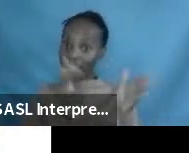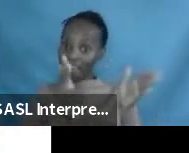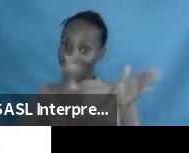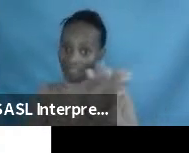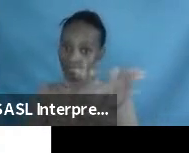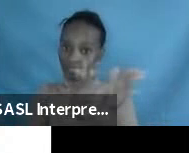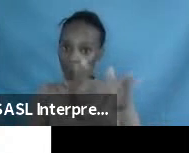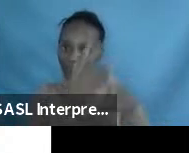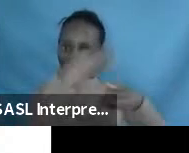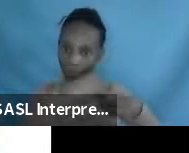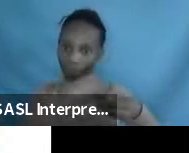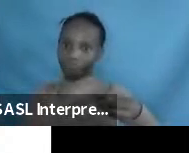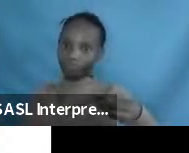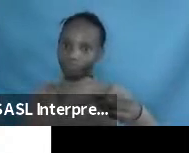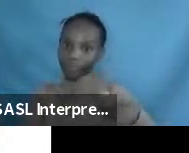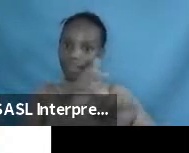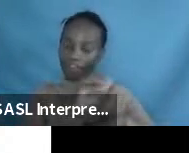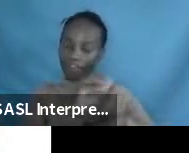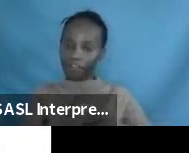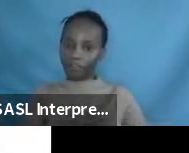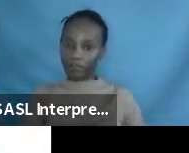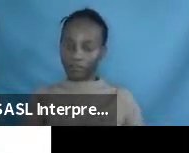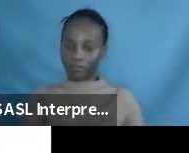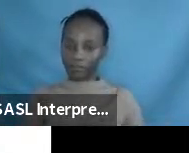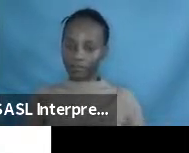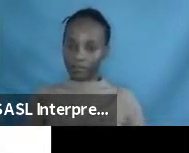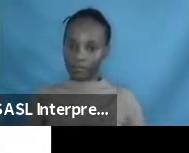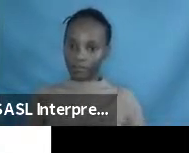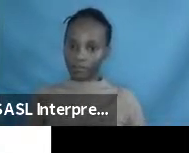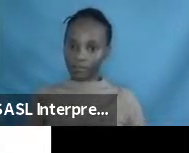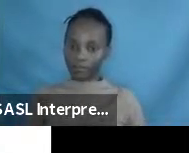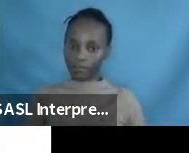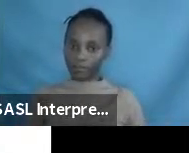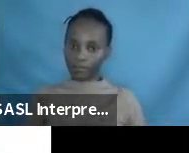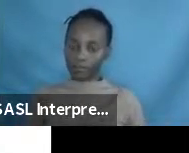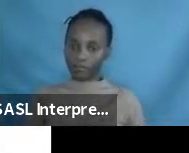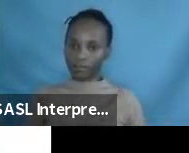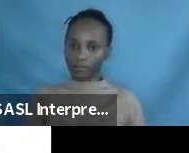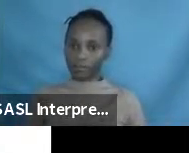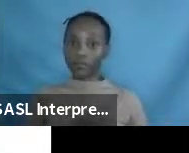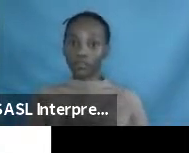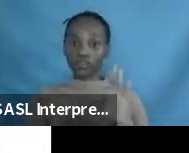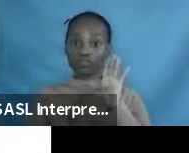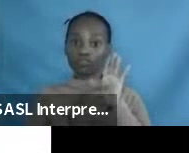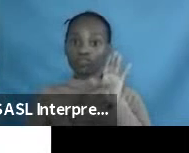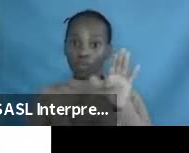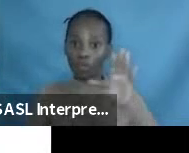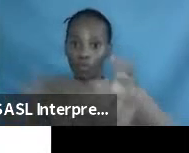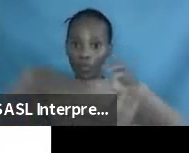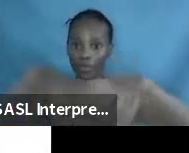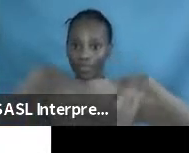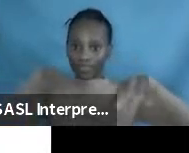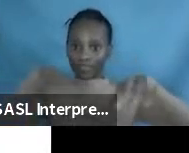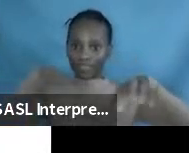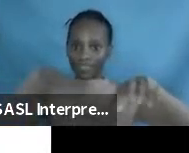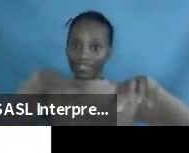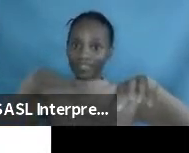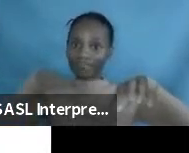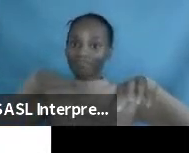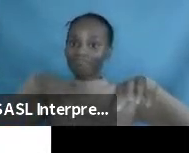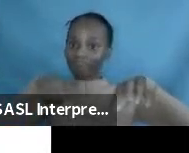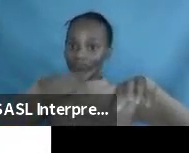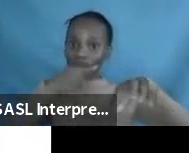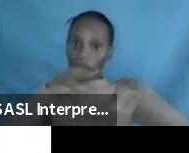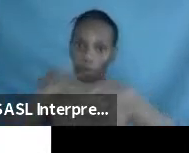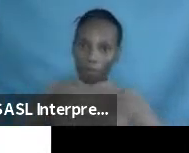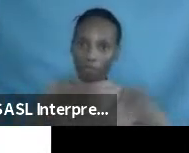with counterfeit shows that none of your activities in terms of the handling or moving or manufacturing